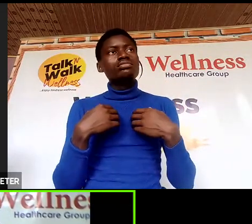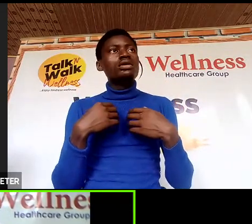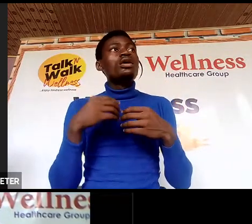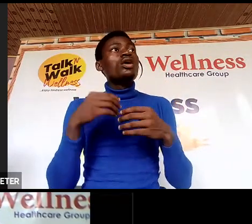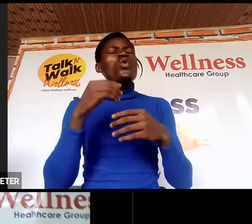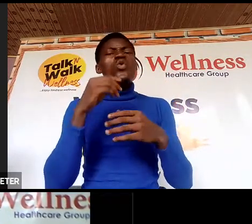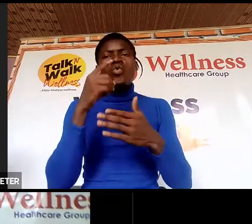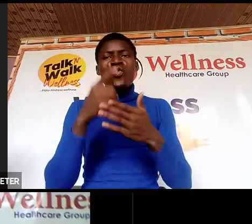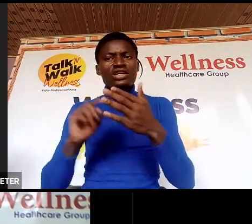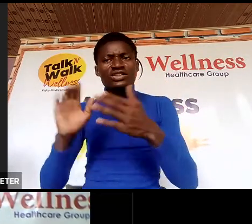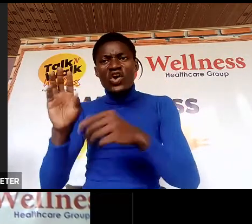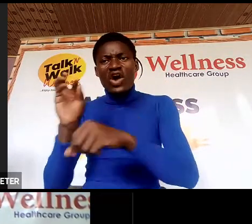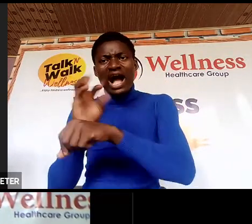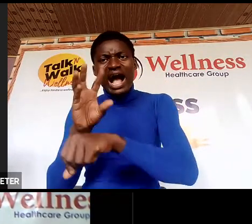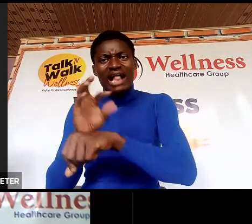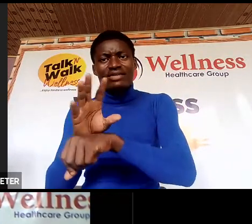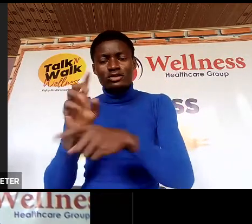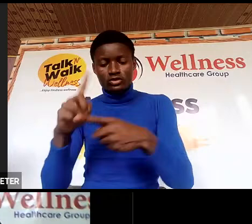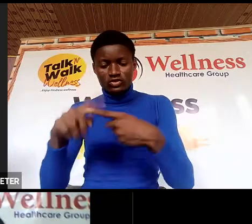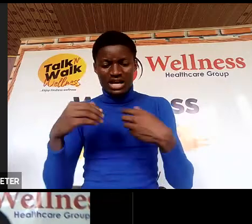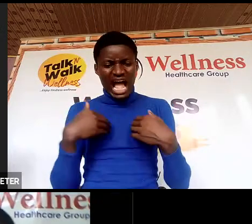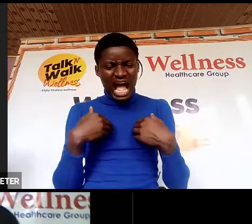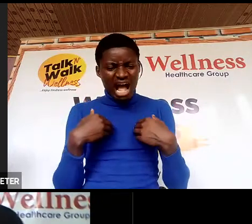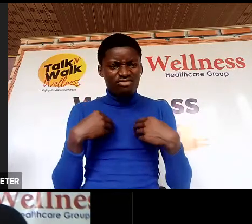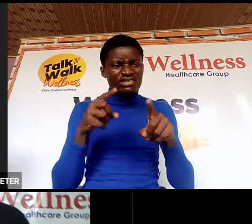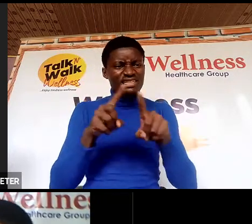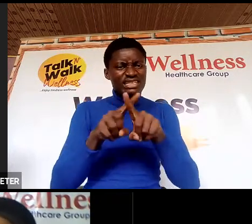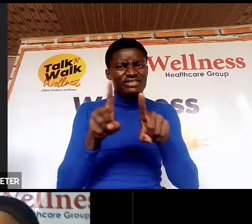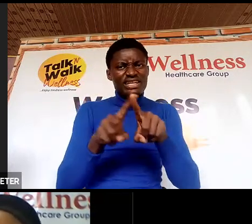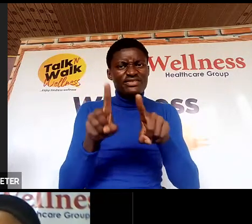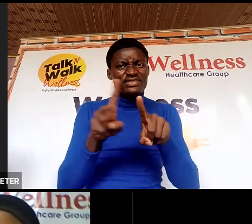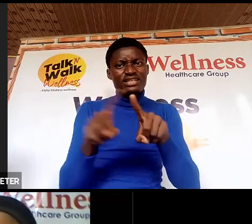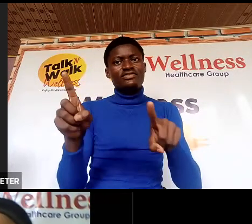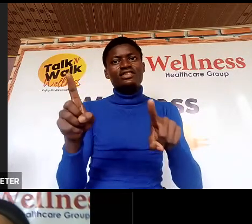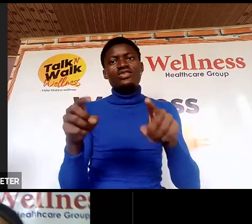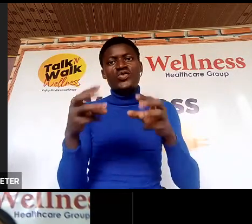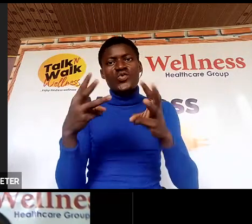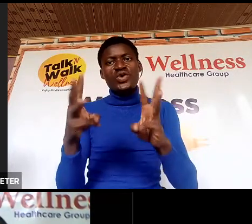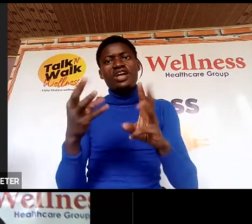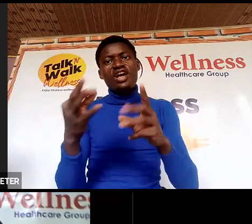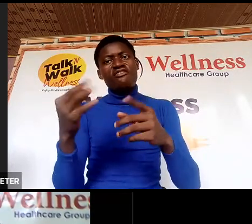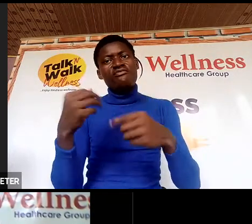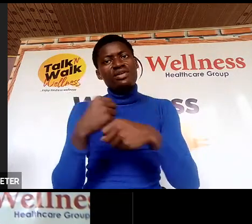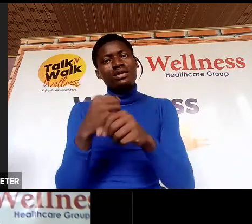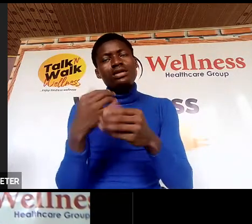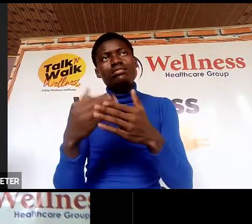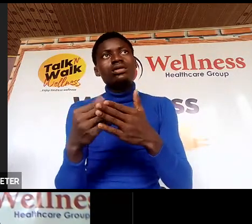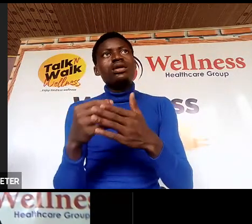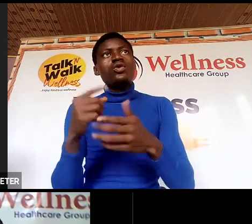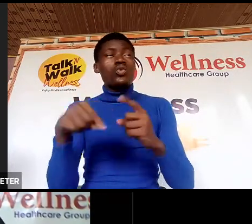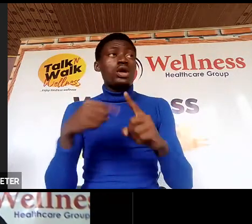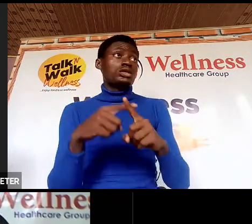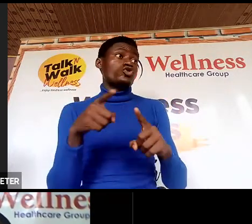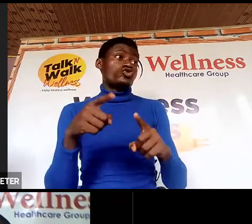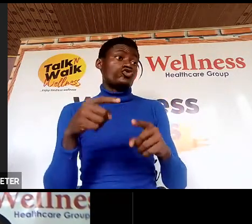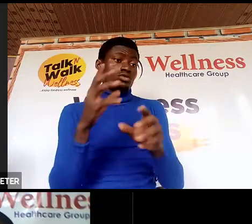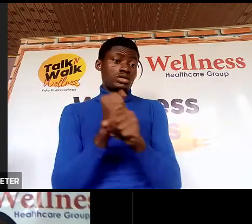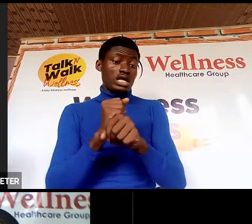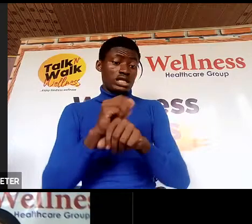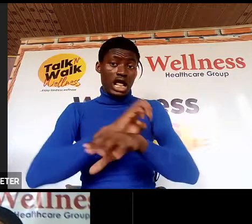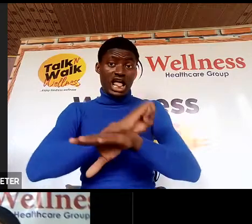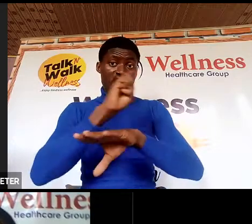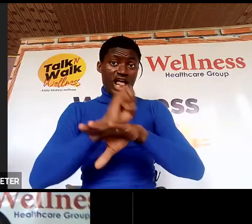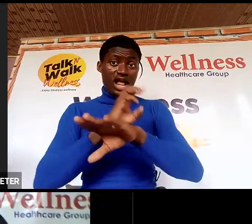income, especially when people are in So, paid employment and people that are doing business too? Why should they try other things? Why should they try other